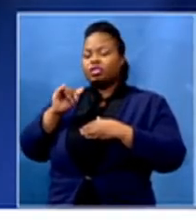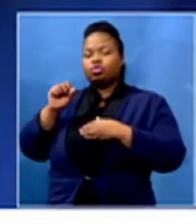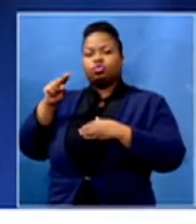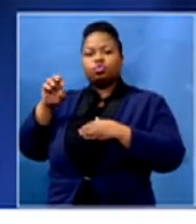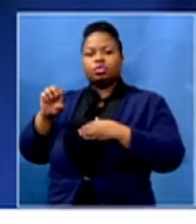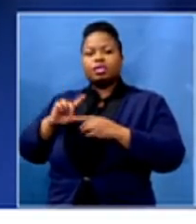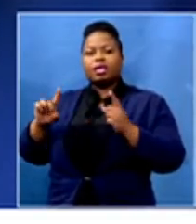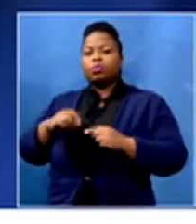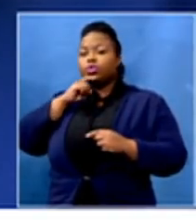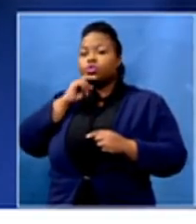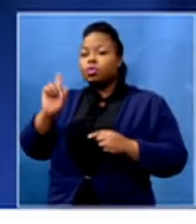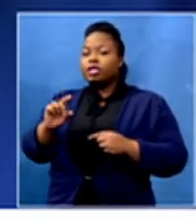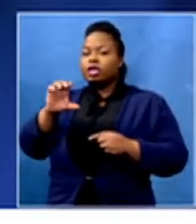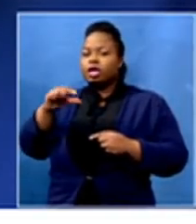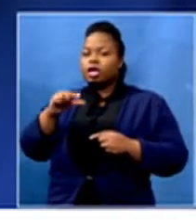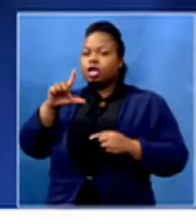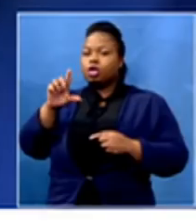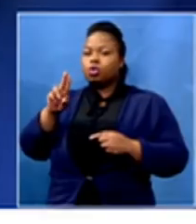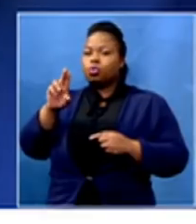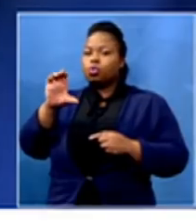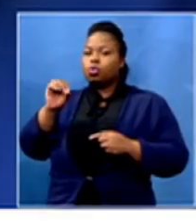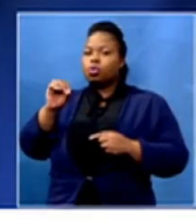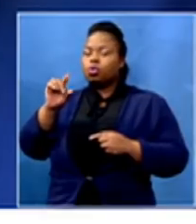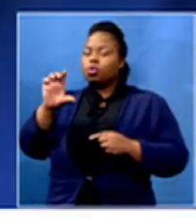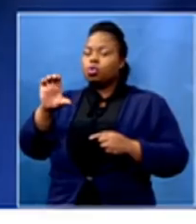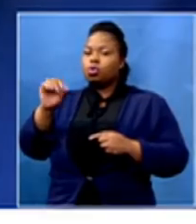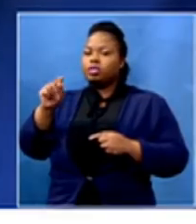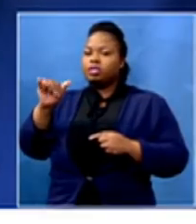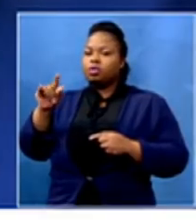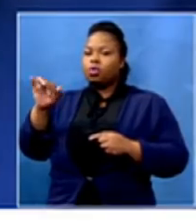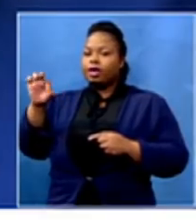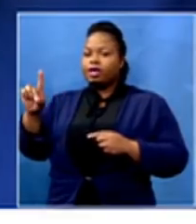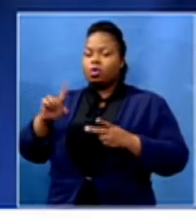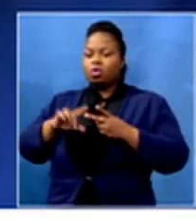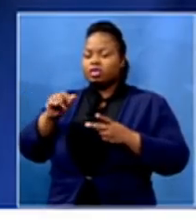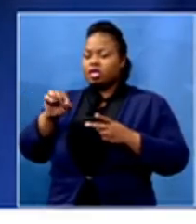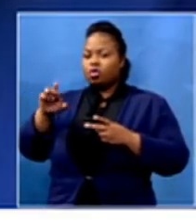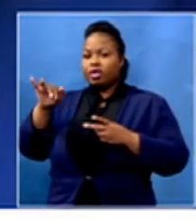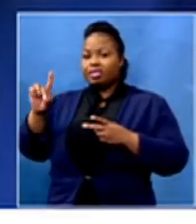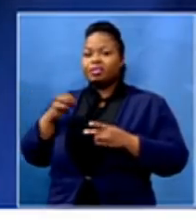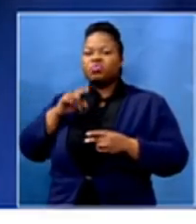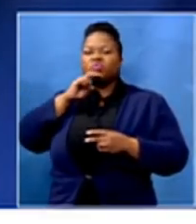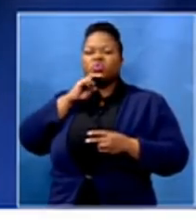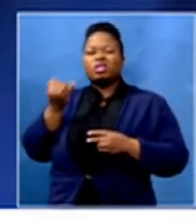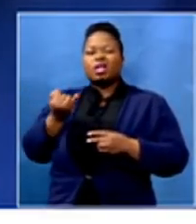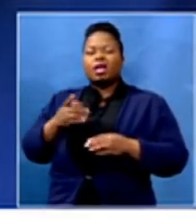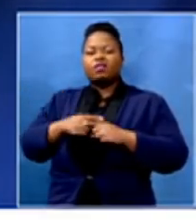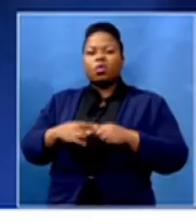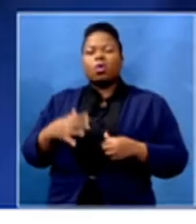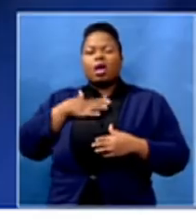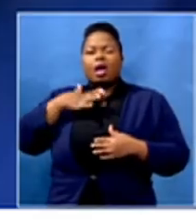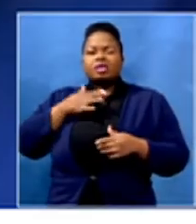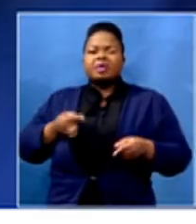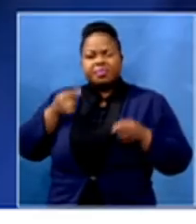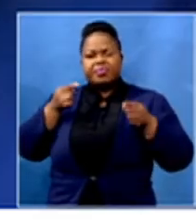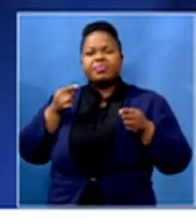called glucocorticoid or glucocorticosteroids. Now, these drugs largely are used like in acute asthma when it's very